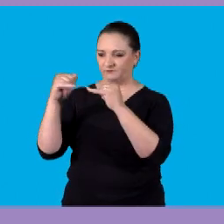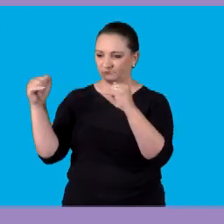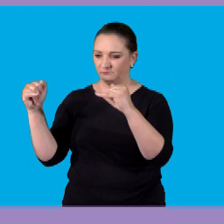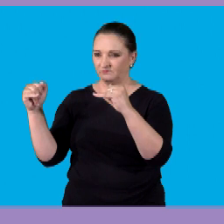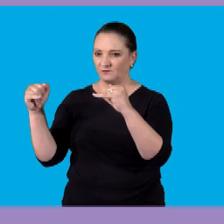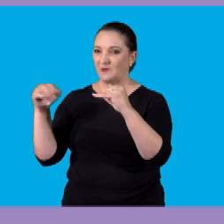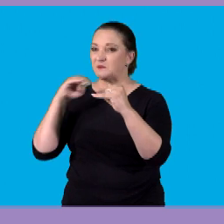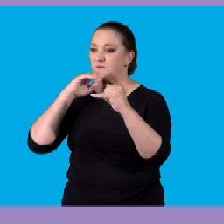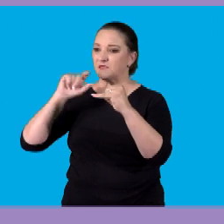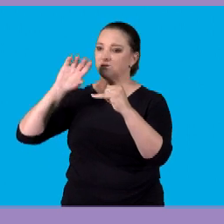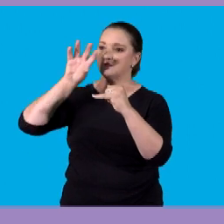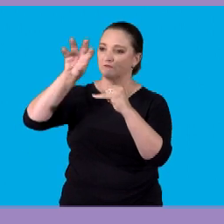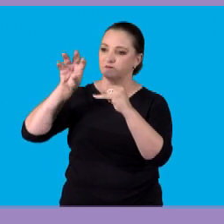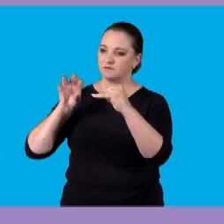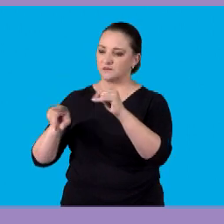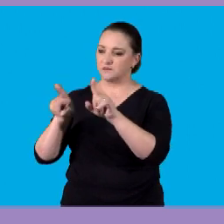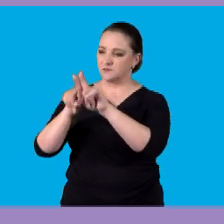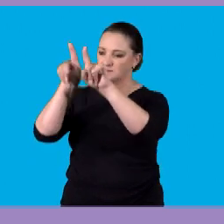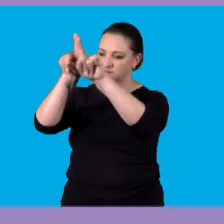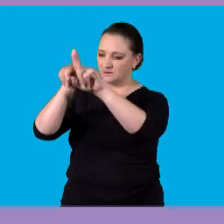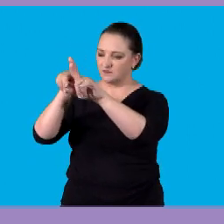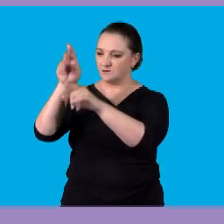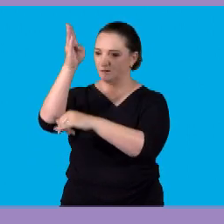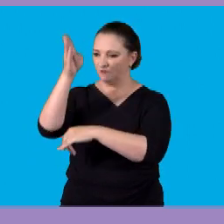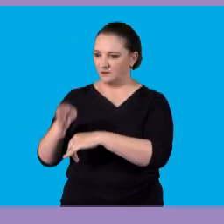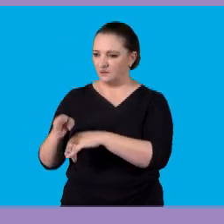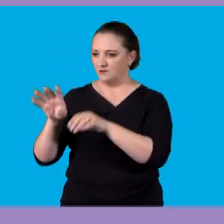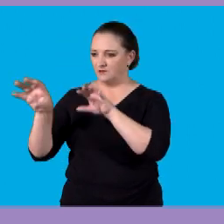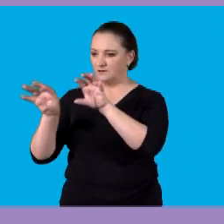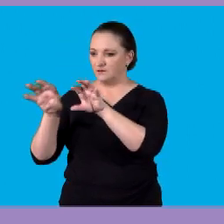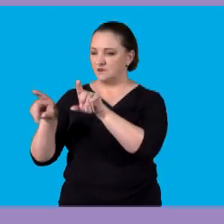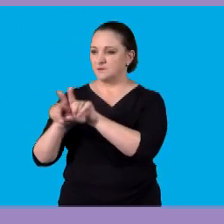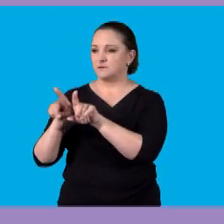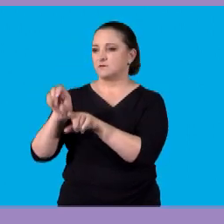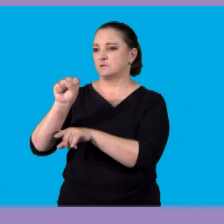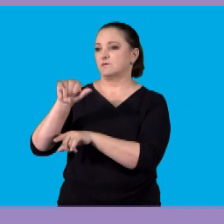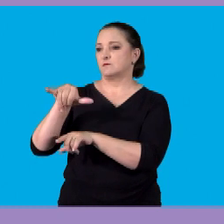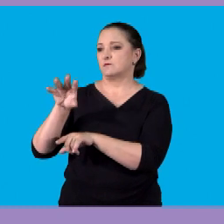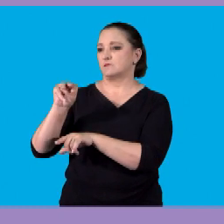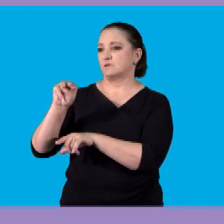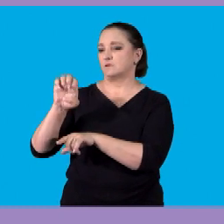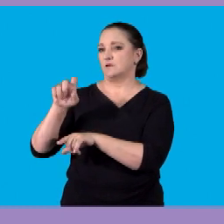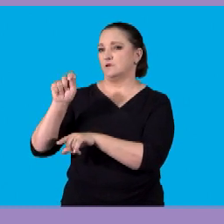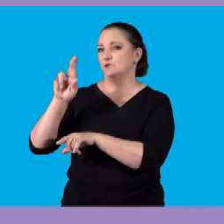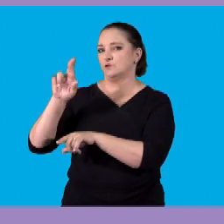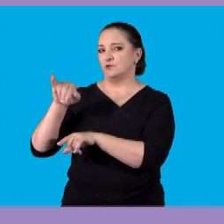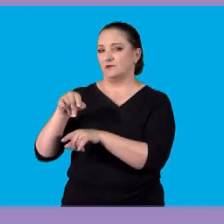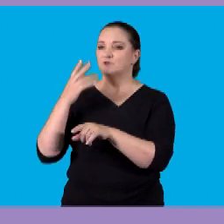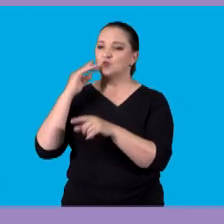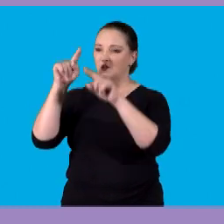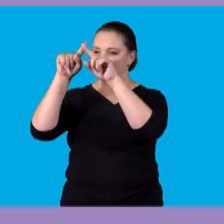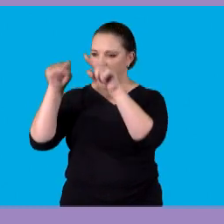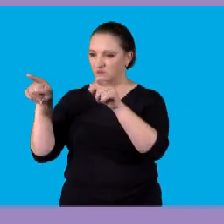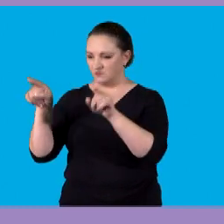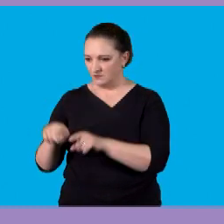is also the axis of symmetry is the one that bisects the other diagonal. So when we have a